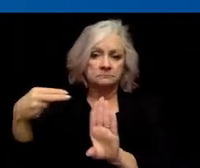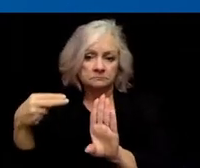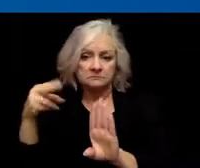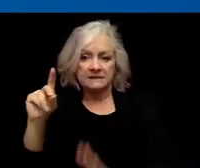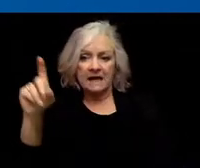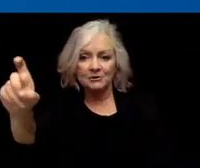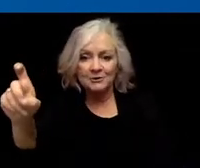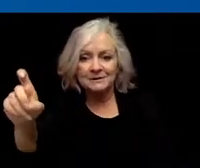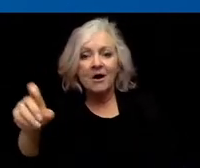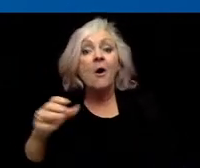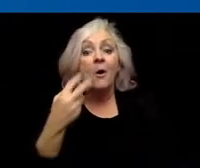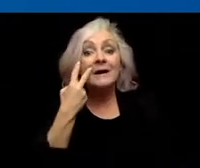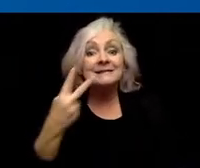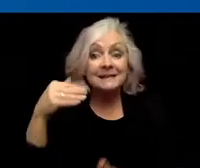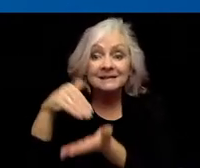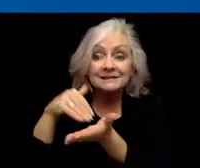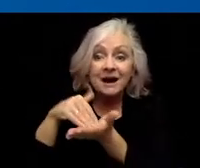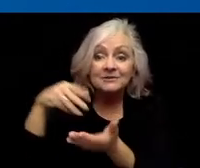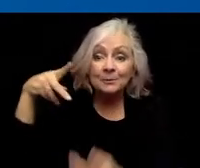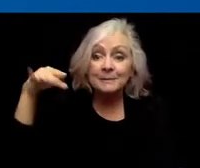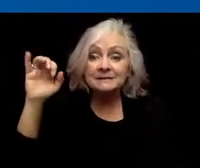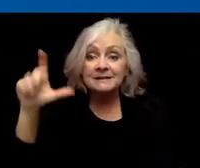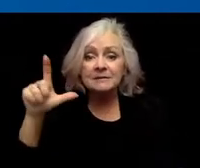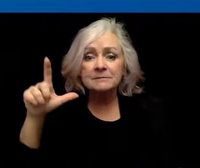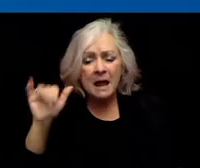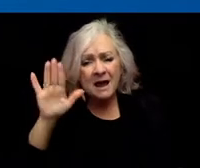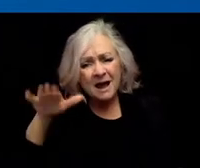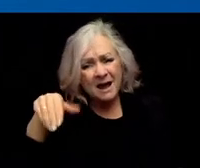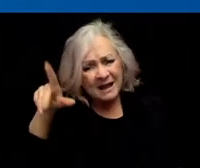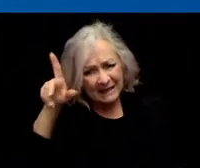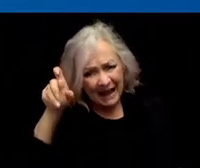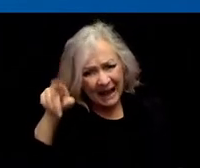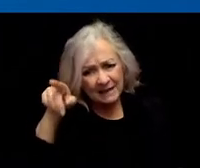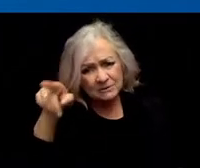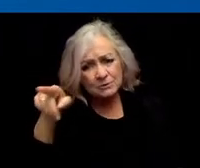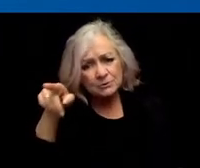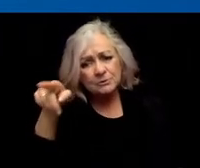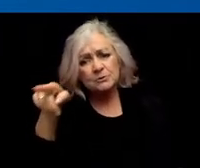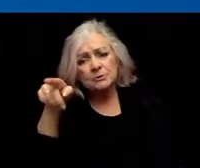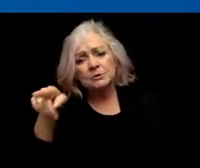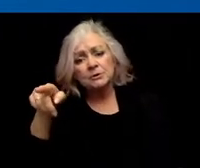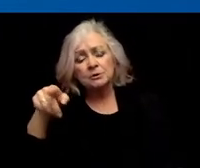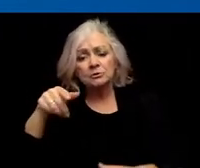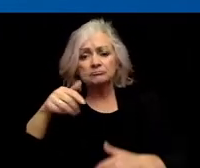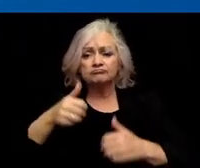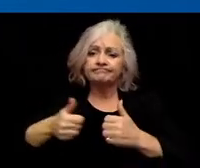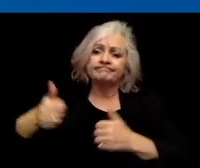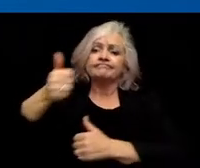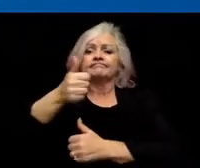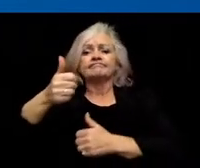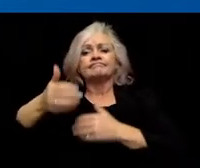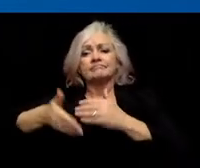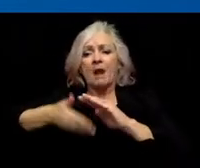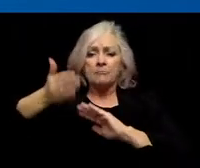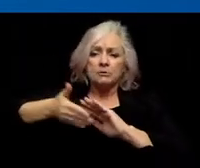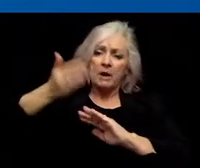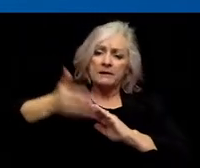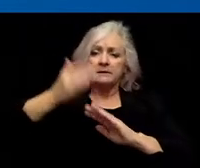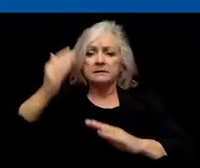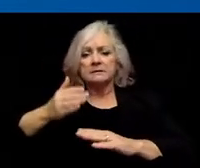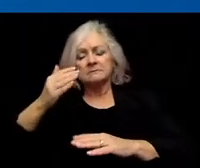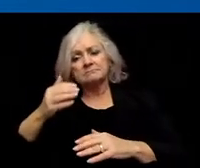Dr. Patel's back now. If I could ask you, you're operating in the highest levels of elite decision makers at